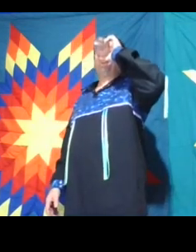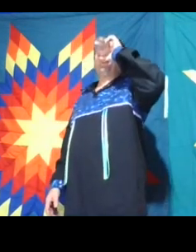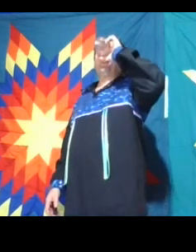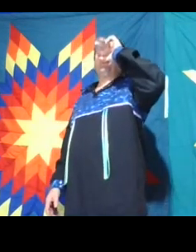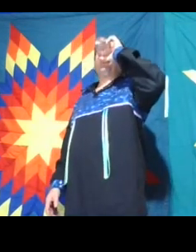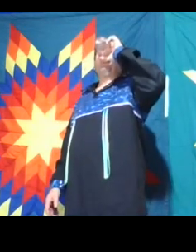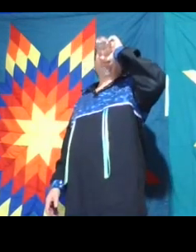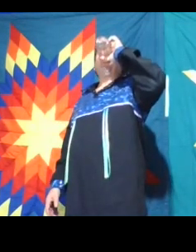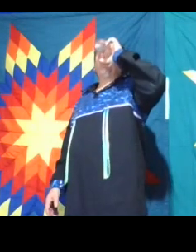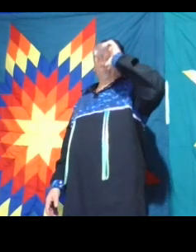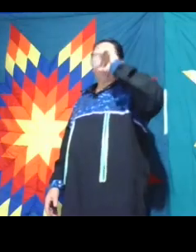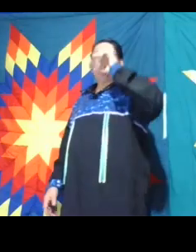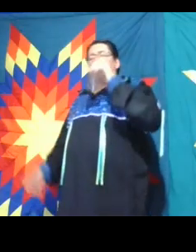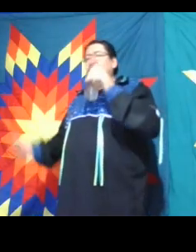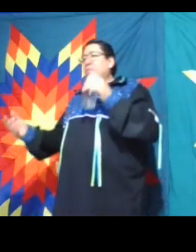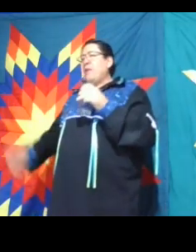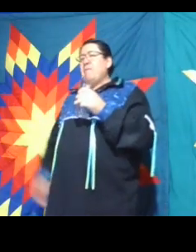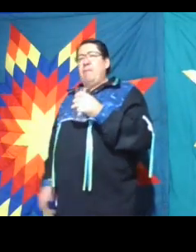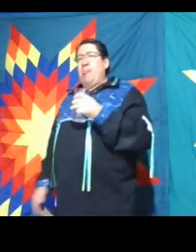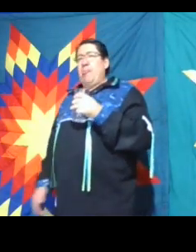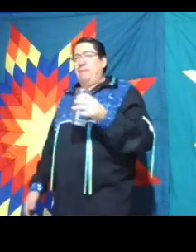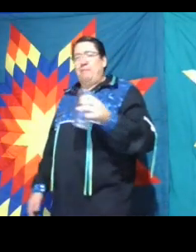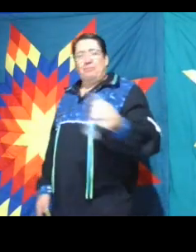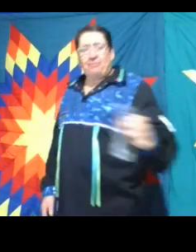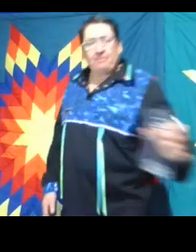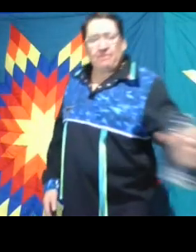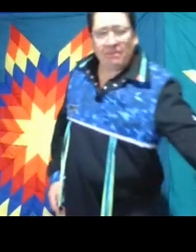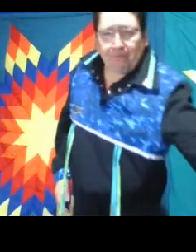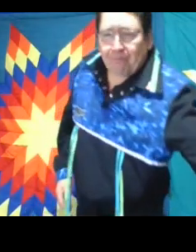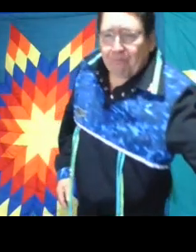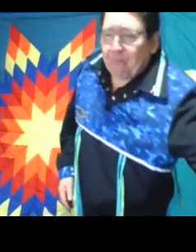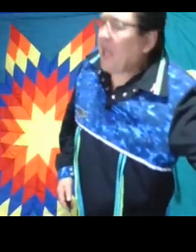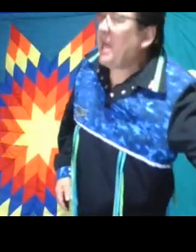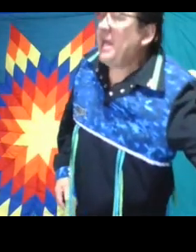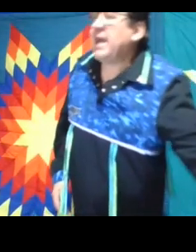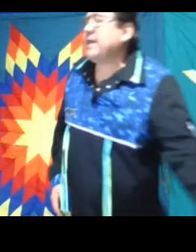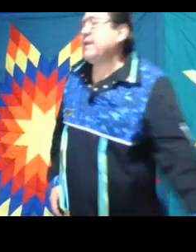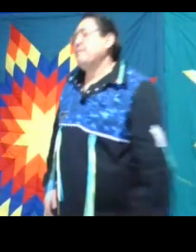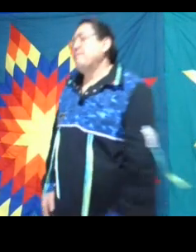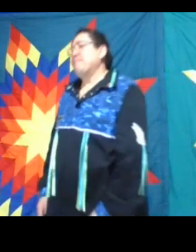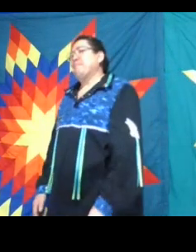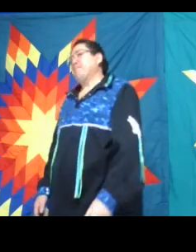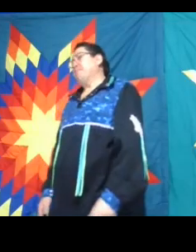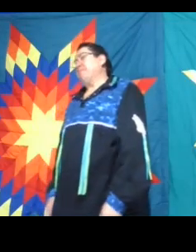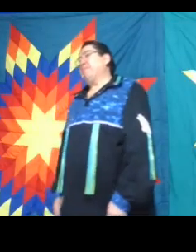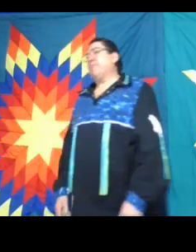of these barriers and kind of letting that person kind of tell you what they need. Exactly.